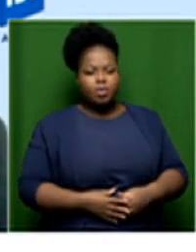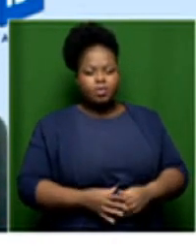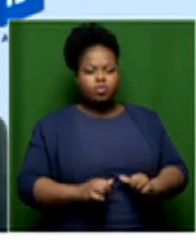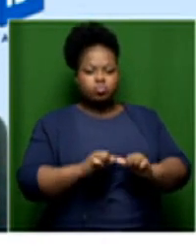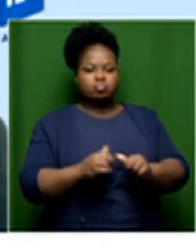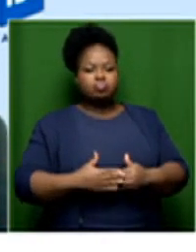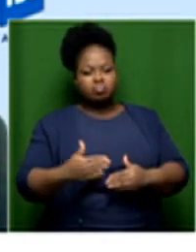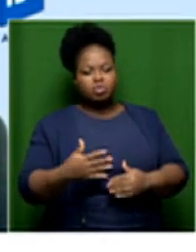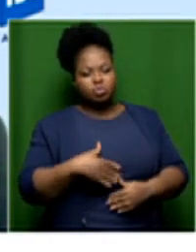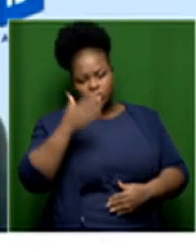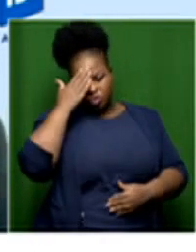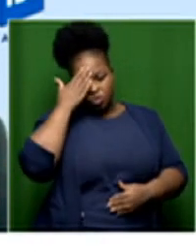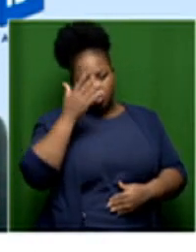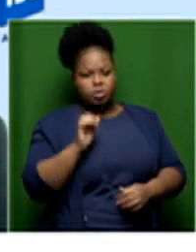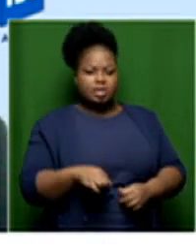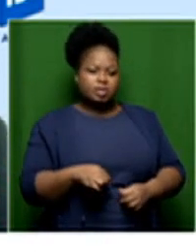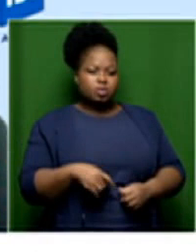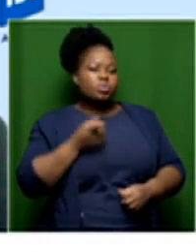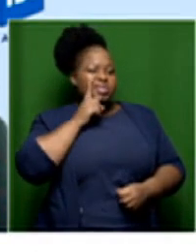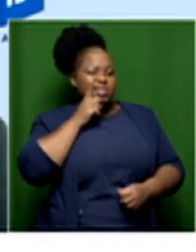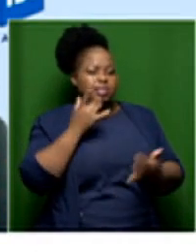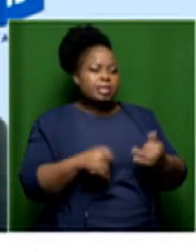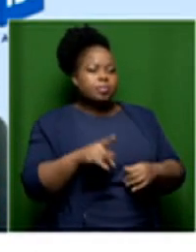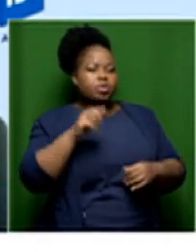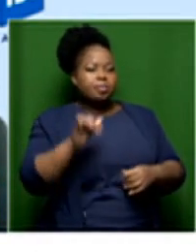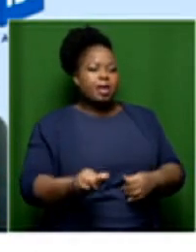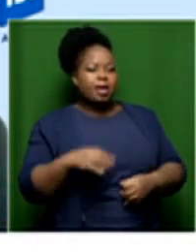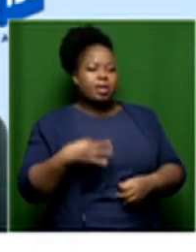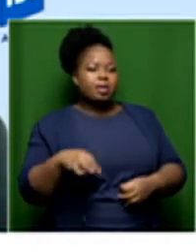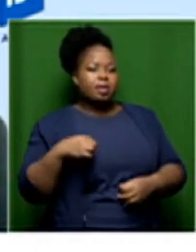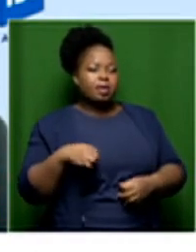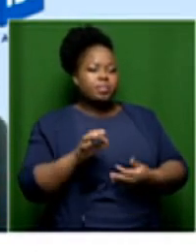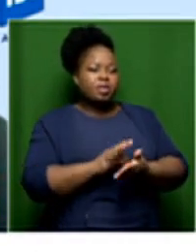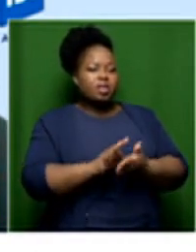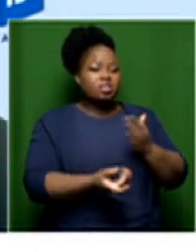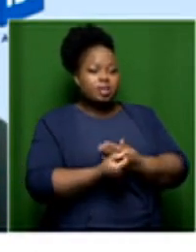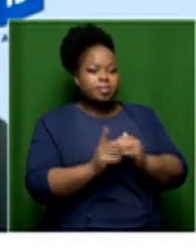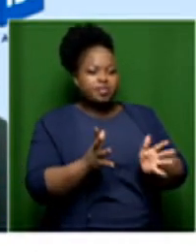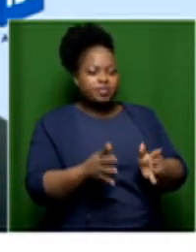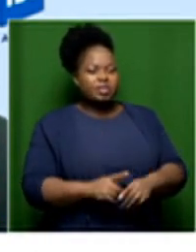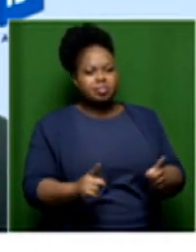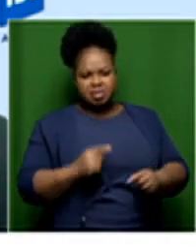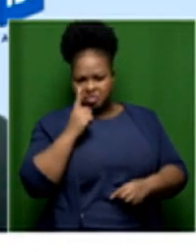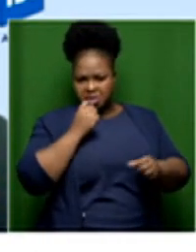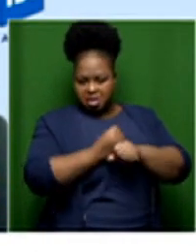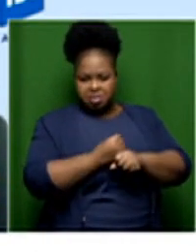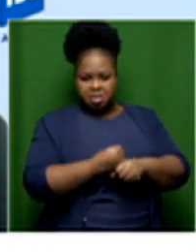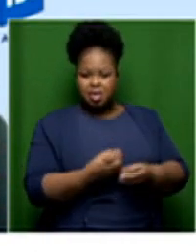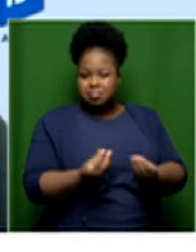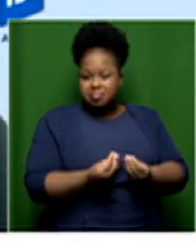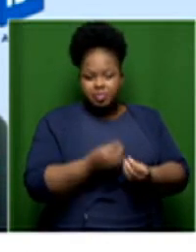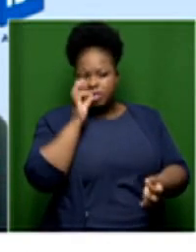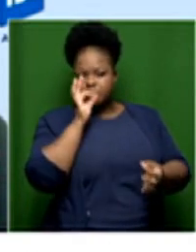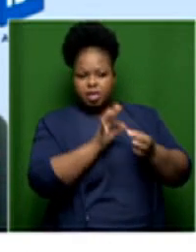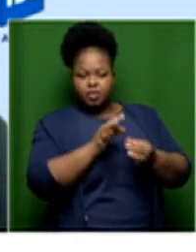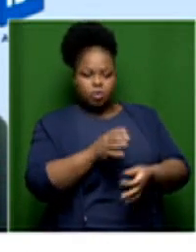at this point? We know you had a bit of a dry run with the by-elections that were held recently, but for next year, is there anything specific that you